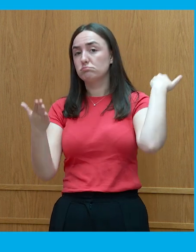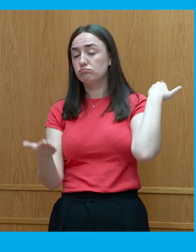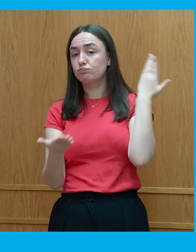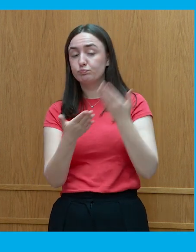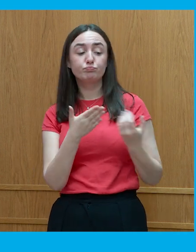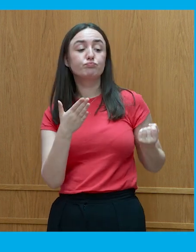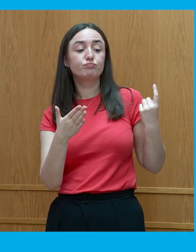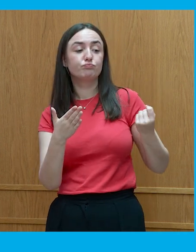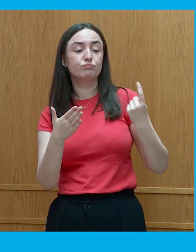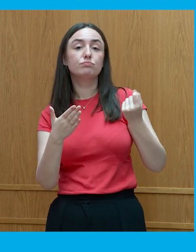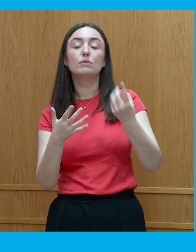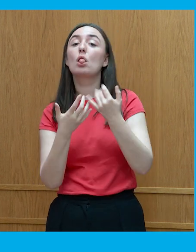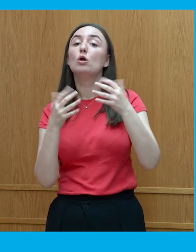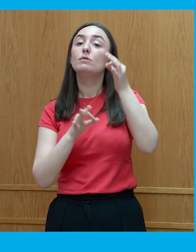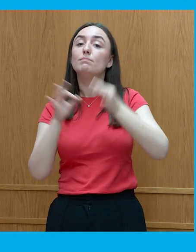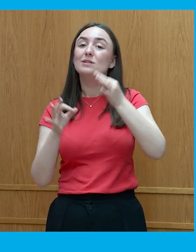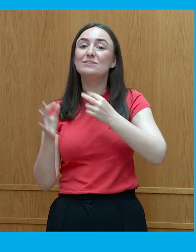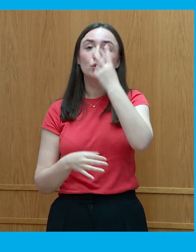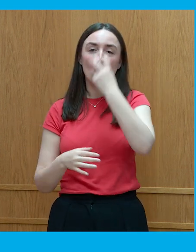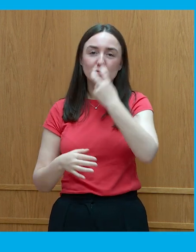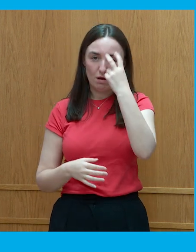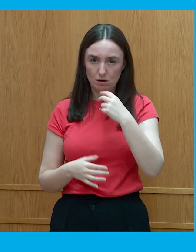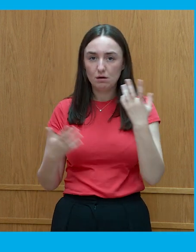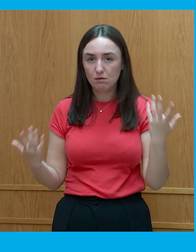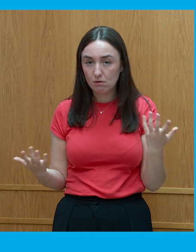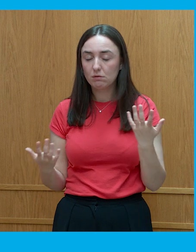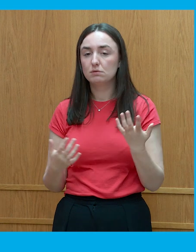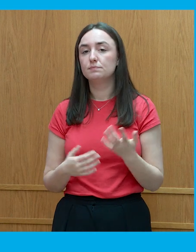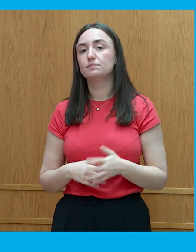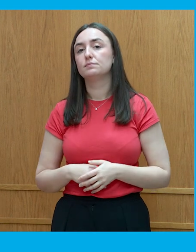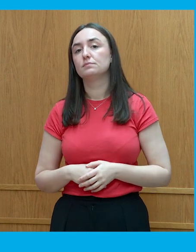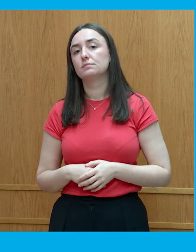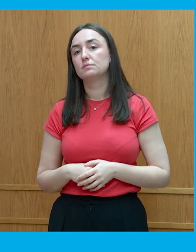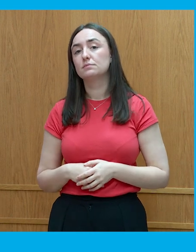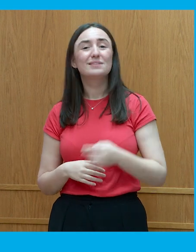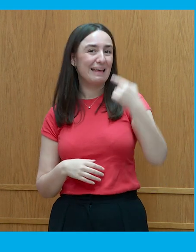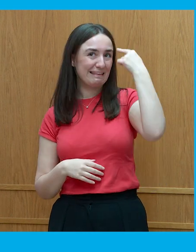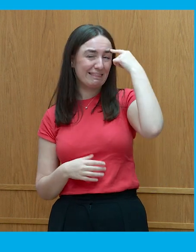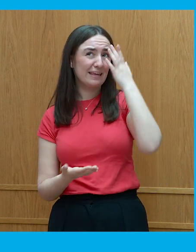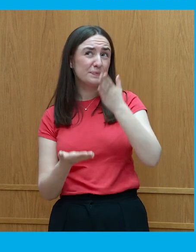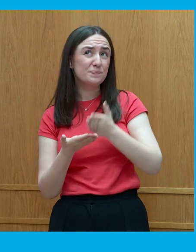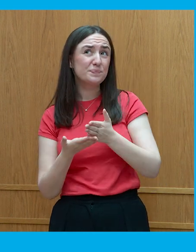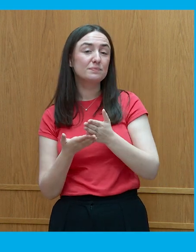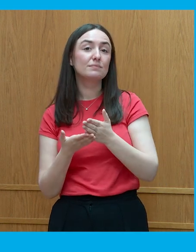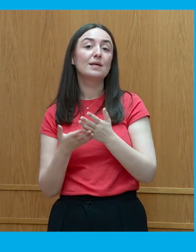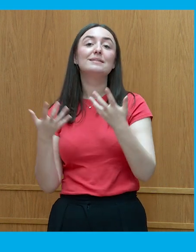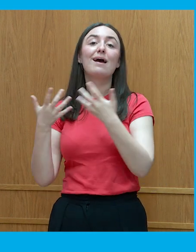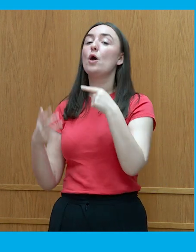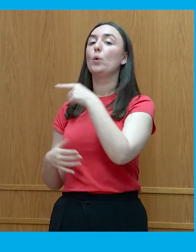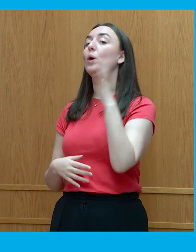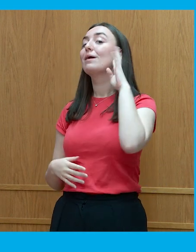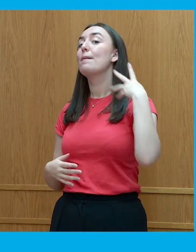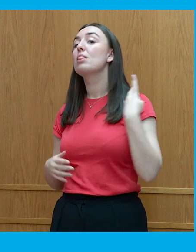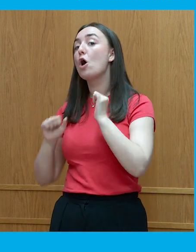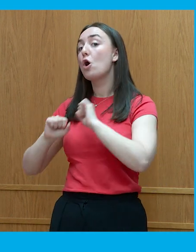this whole thing about the gerontocracy in this country. I would go a bit further and say I think it's the way she's running her campaign